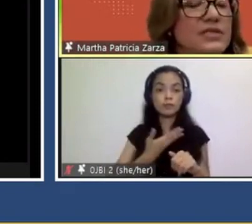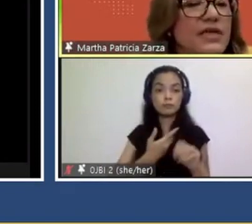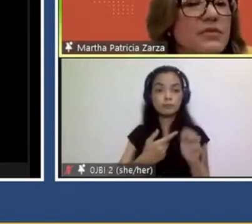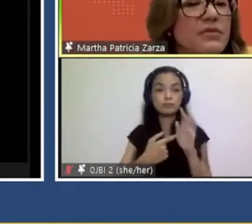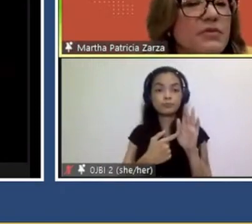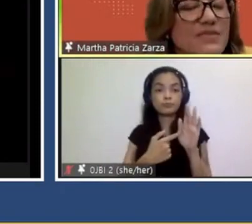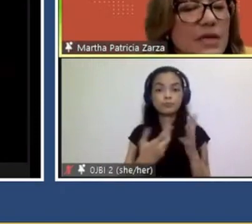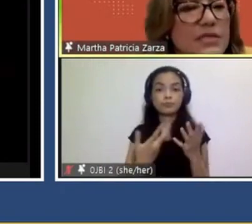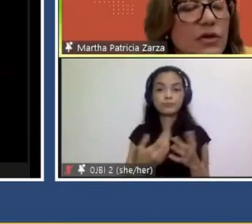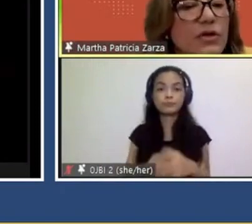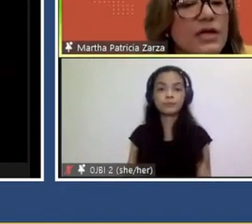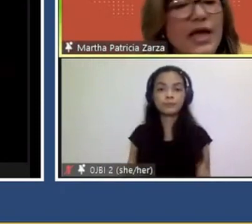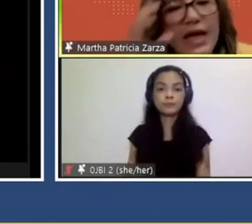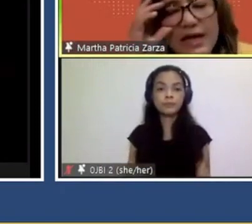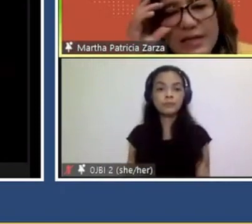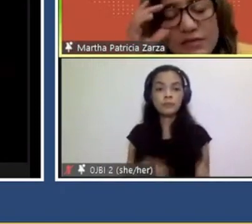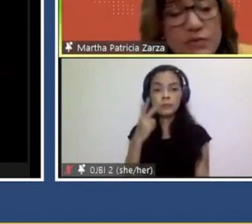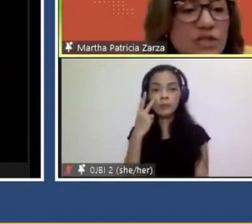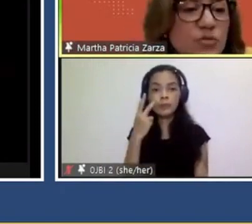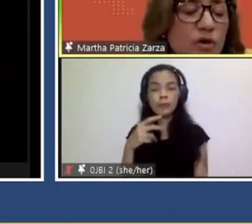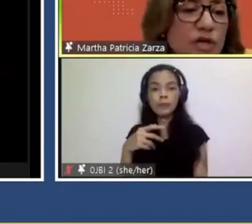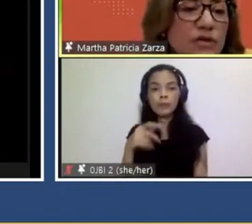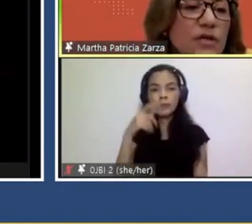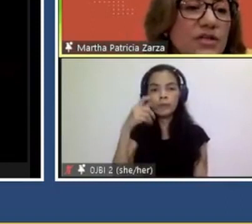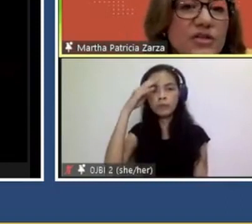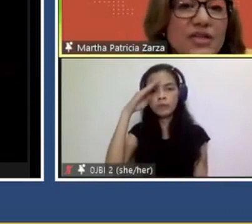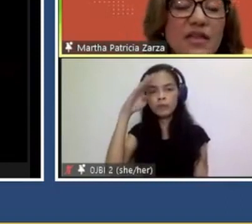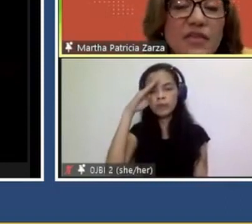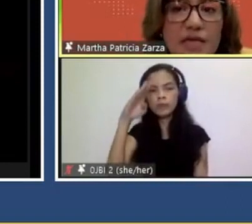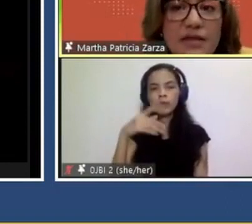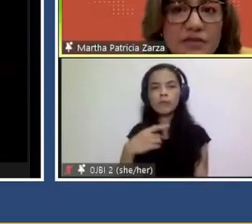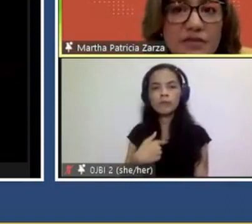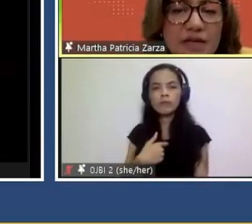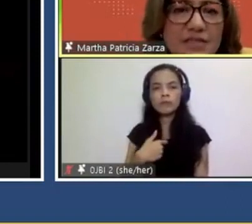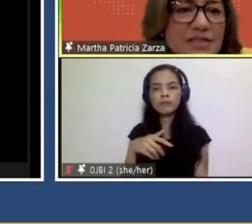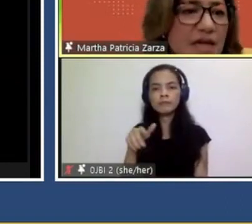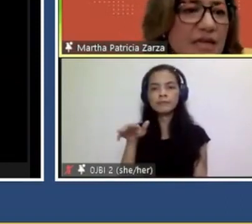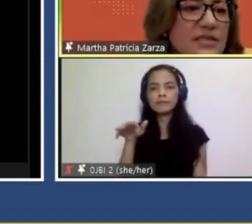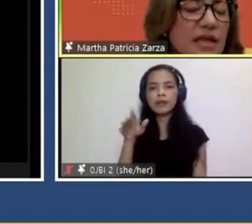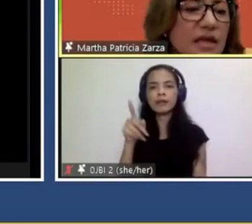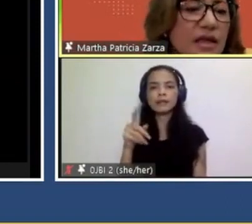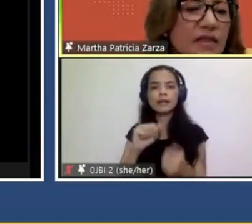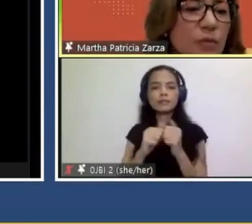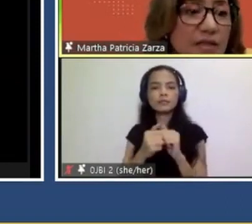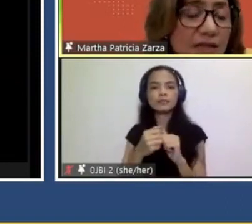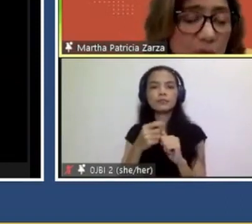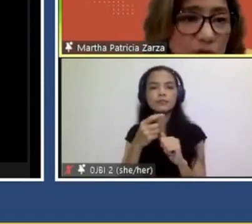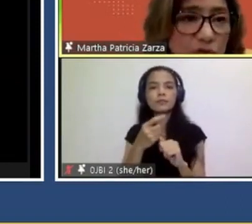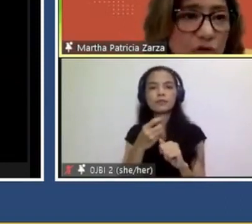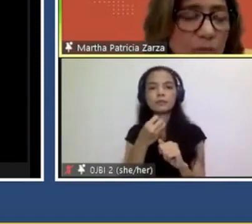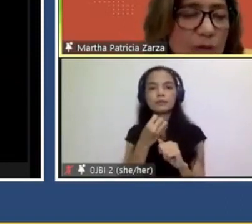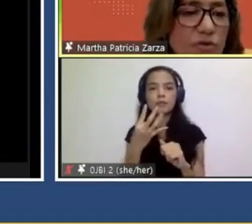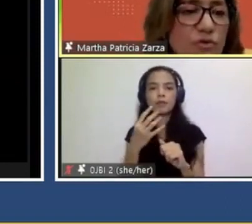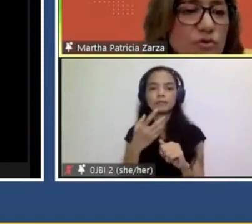as I was saying before, this is Mexico. And in this research project, we conducted 3 different case studies. The one that